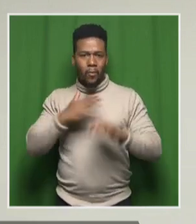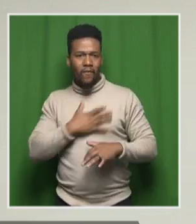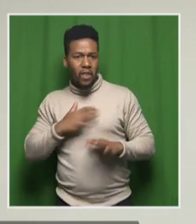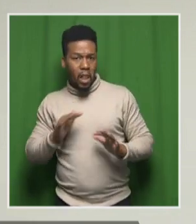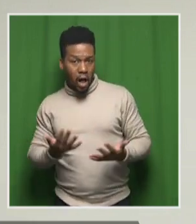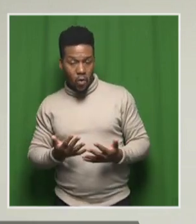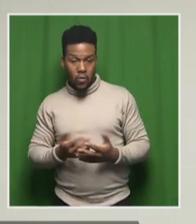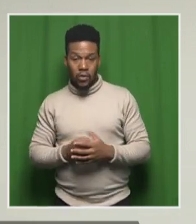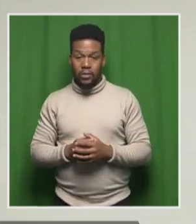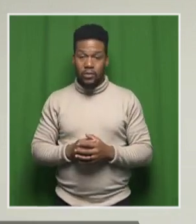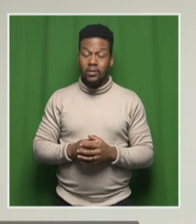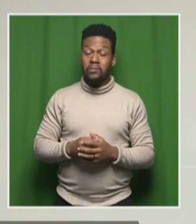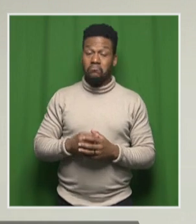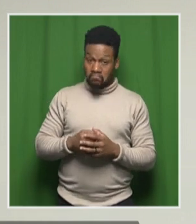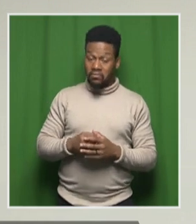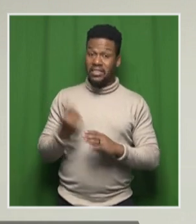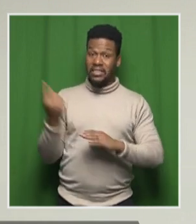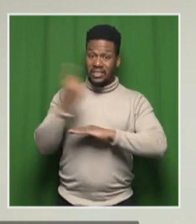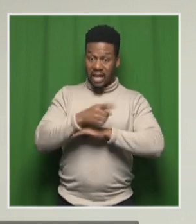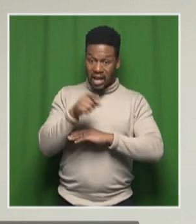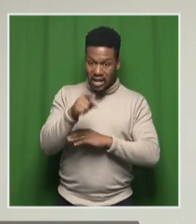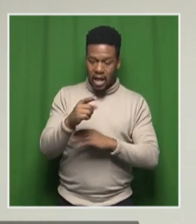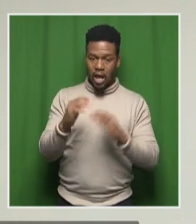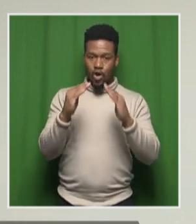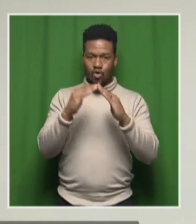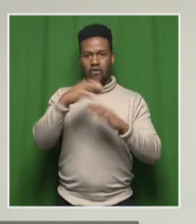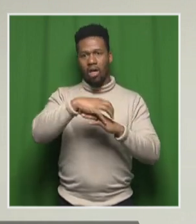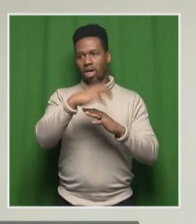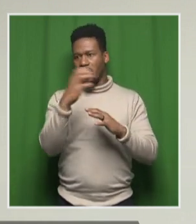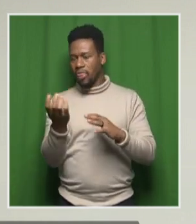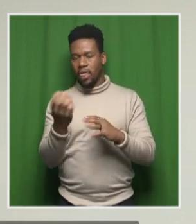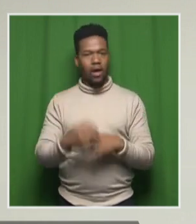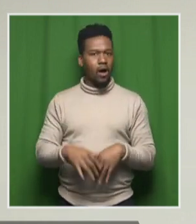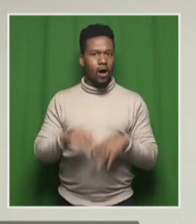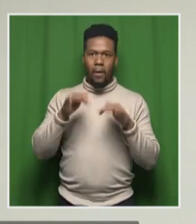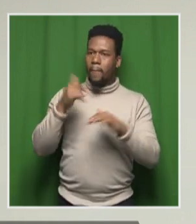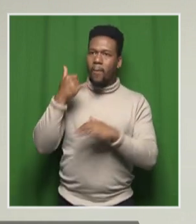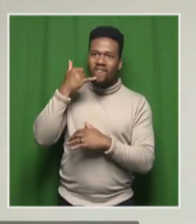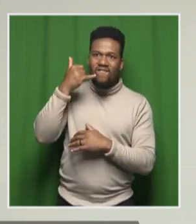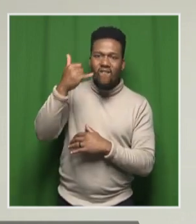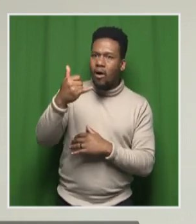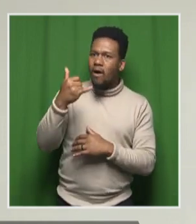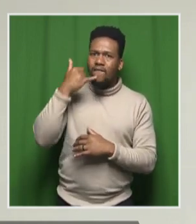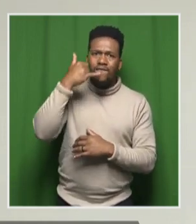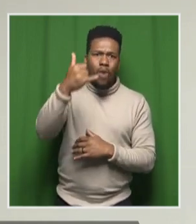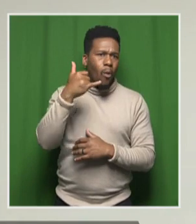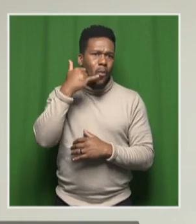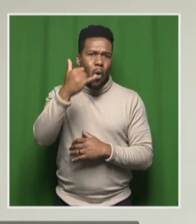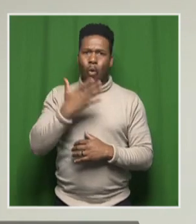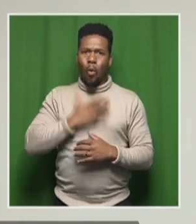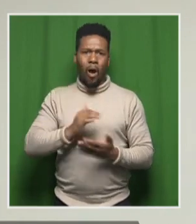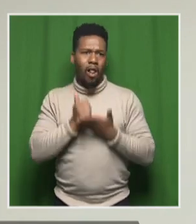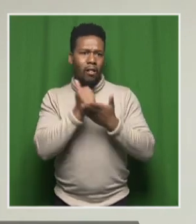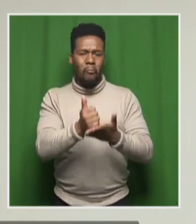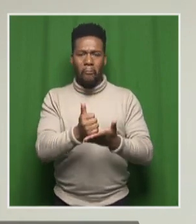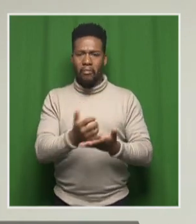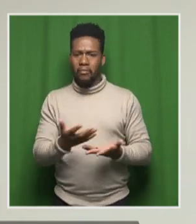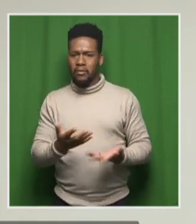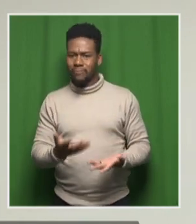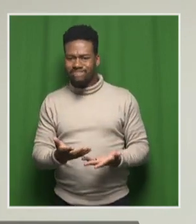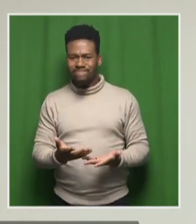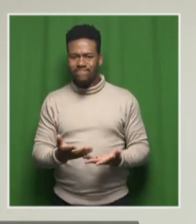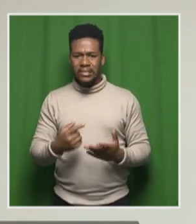roof, my phone did not stop ringing. I can imagine. From people who were offering help, and they just wanted to, I had a